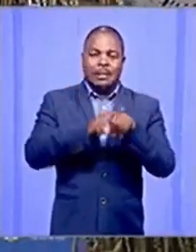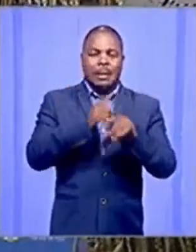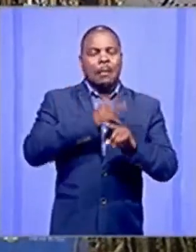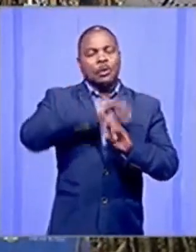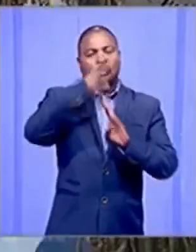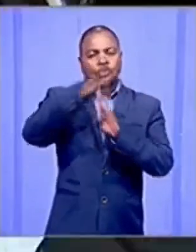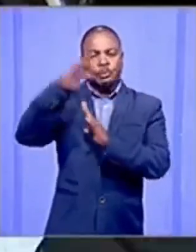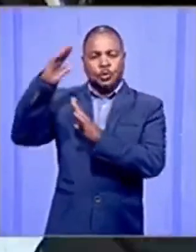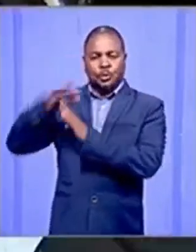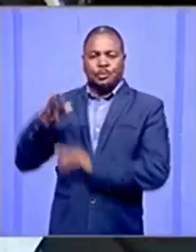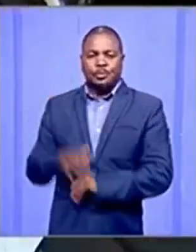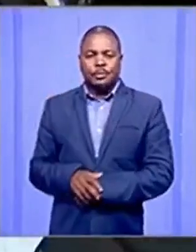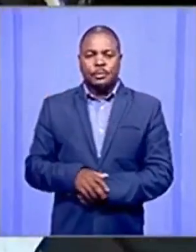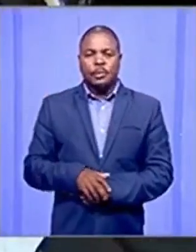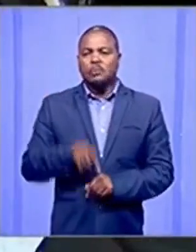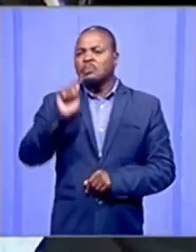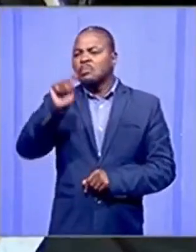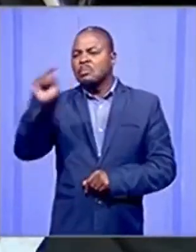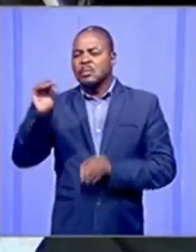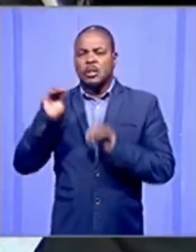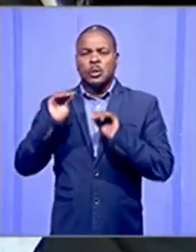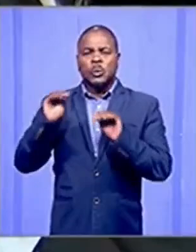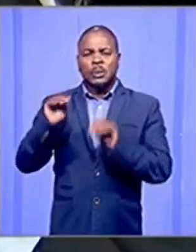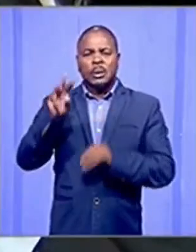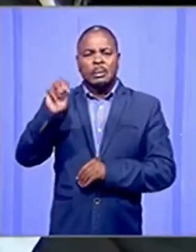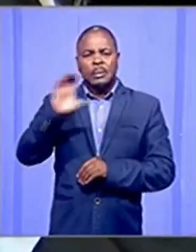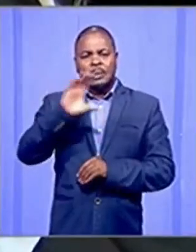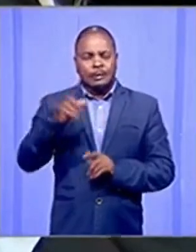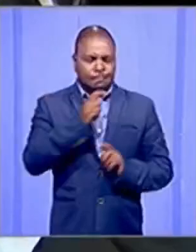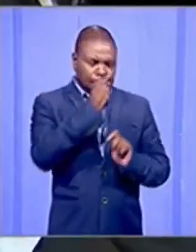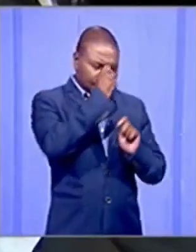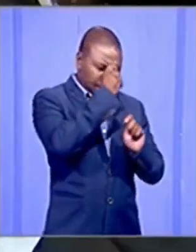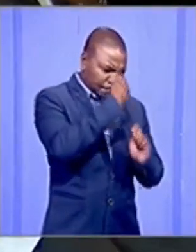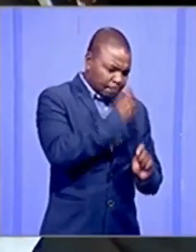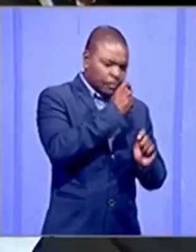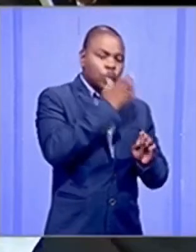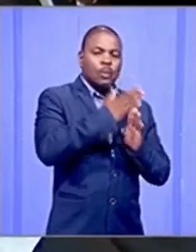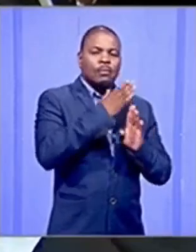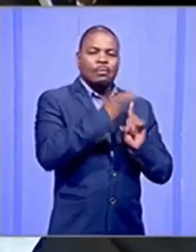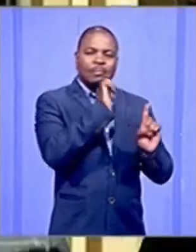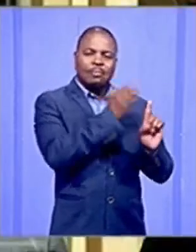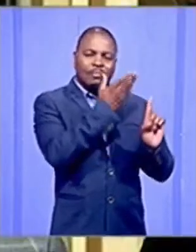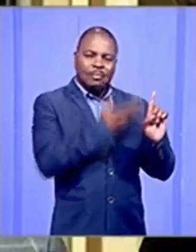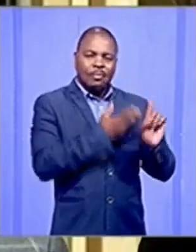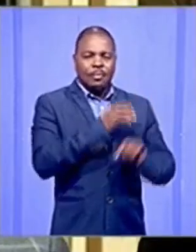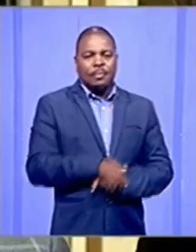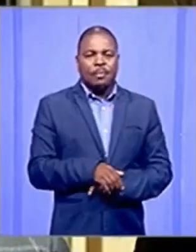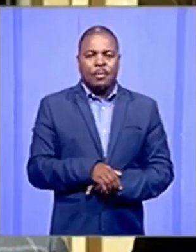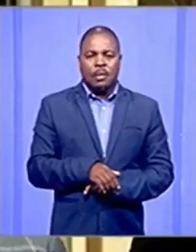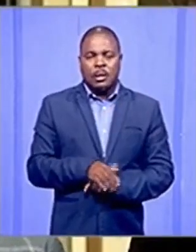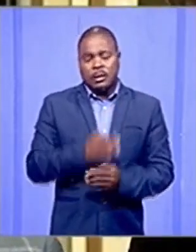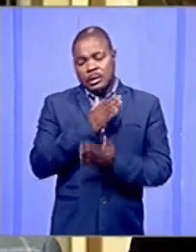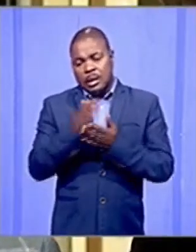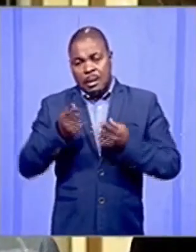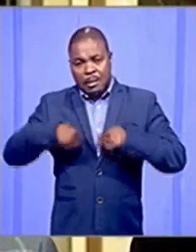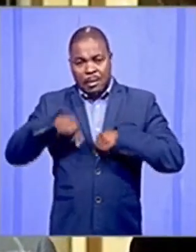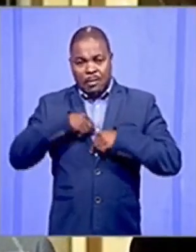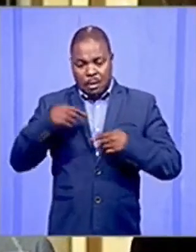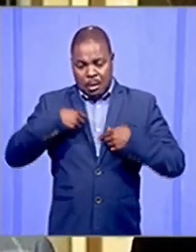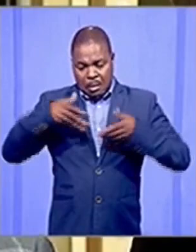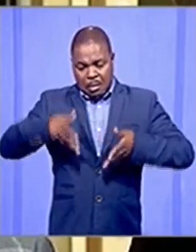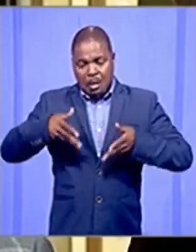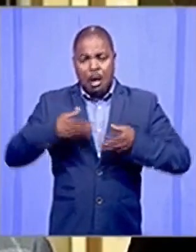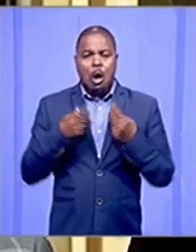supileng. Matona a mang a thuto a tlotlile mosebetsi wa hae. Some of us we are very new in